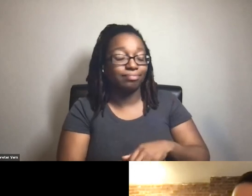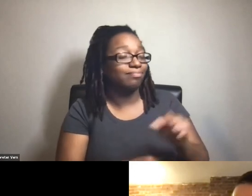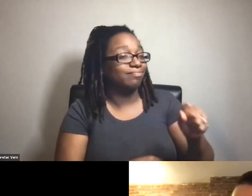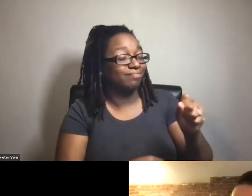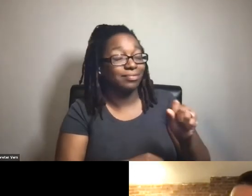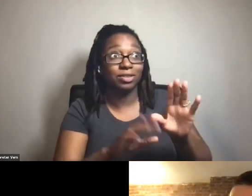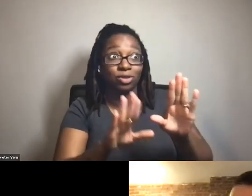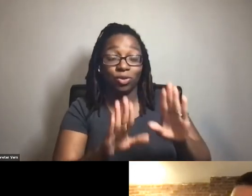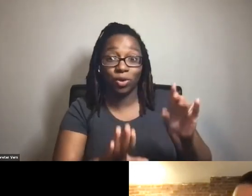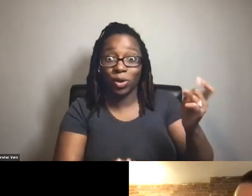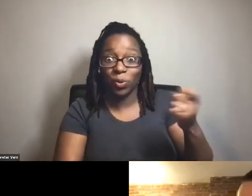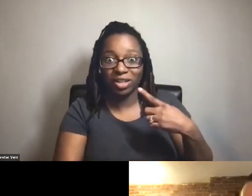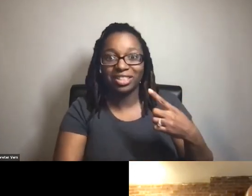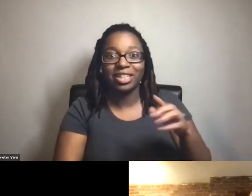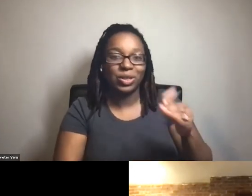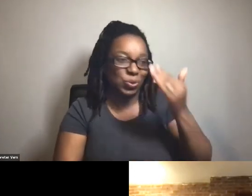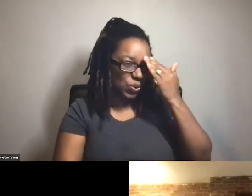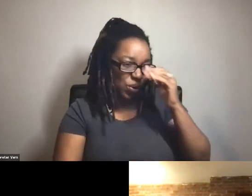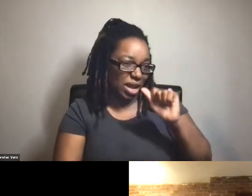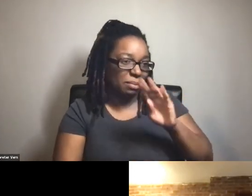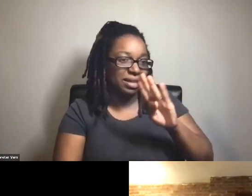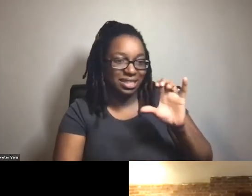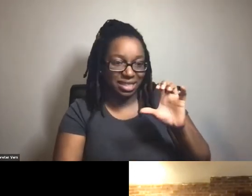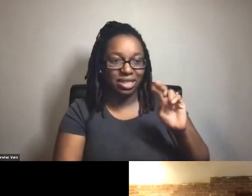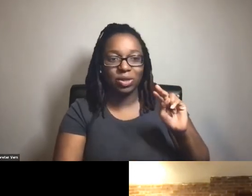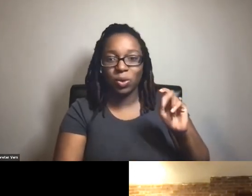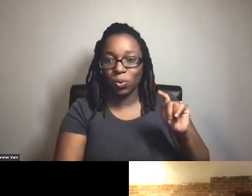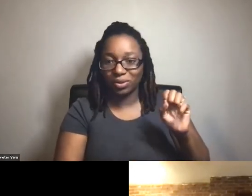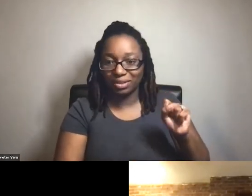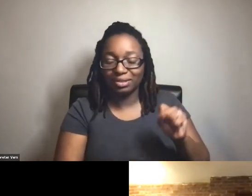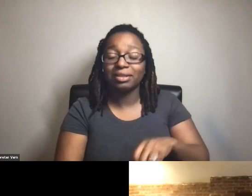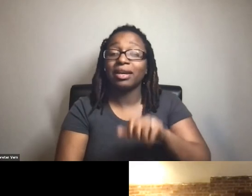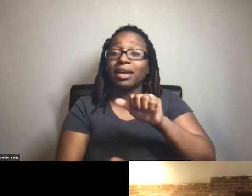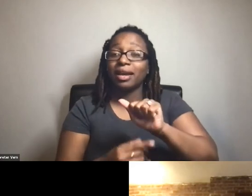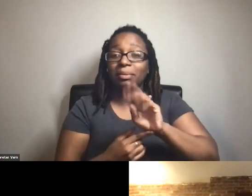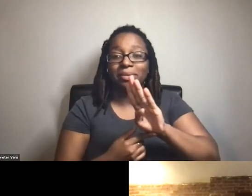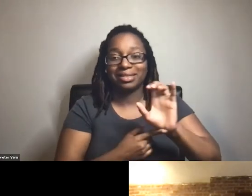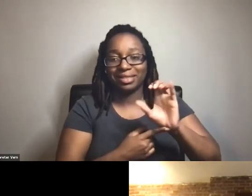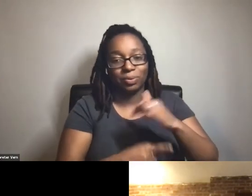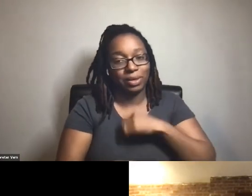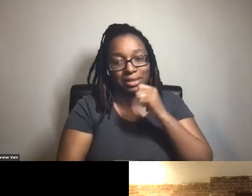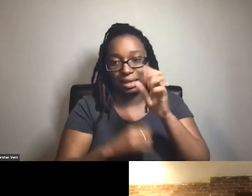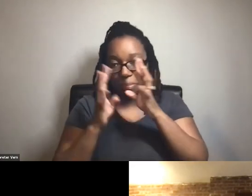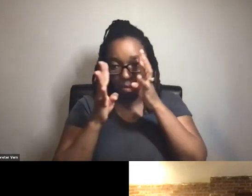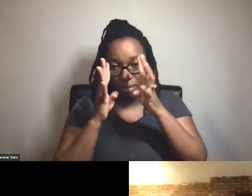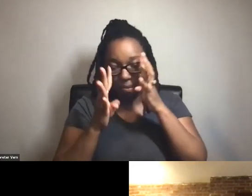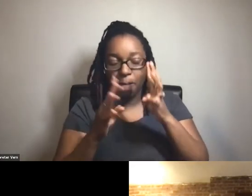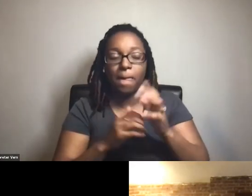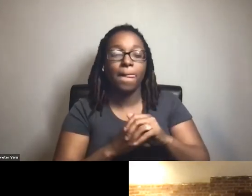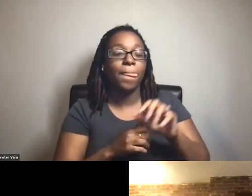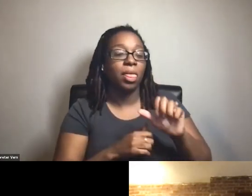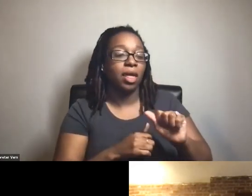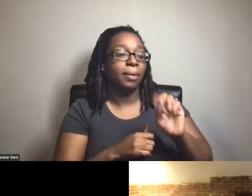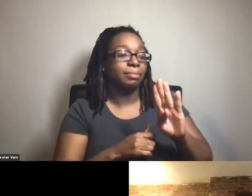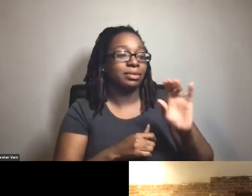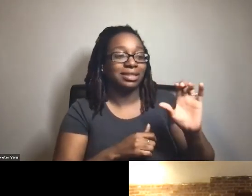great question, and you're familiar with ABC notation. So ABC is not a notation that we invented. ABC notation is